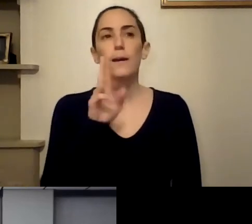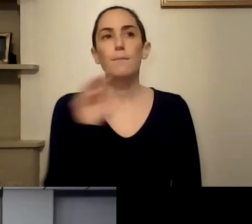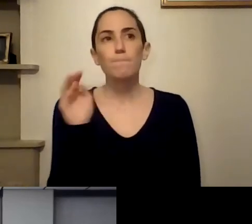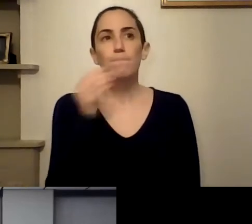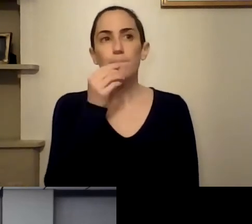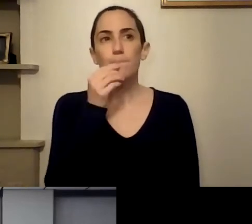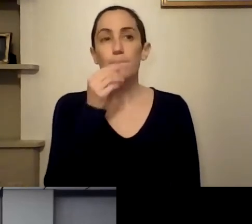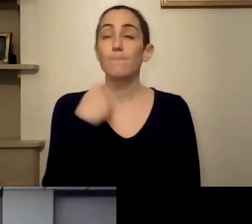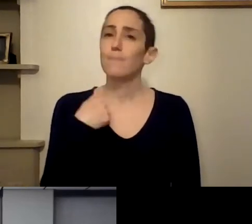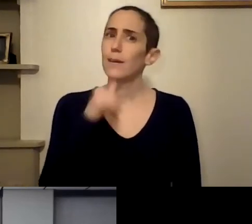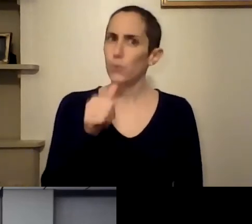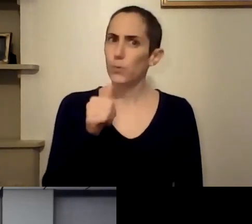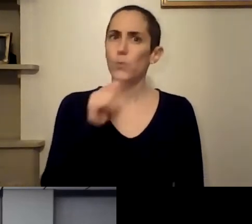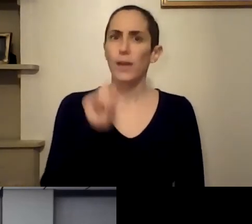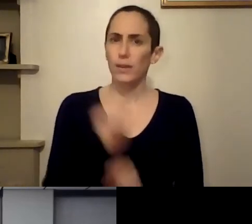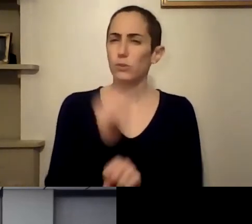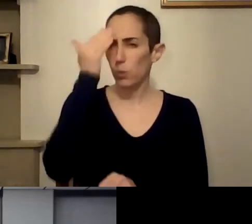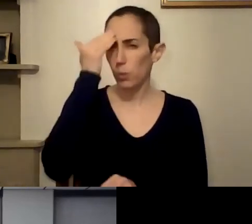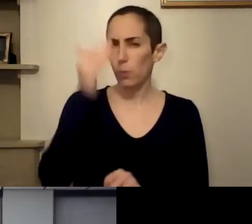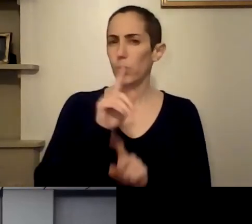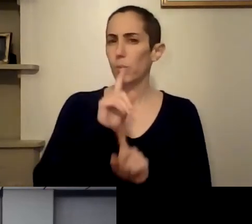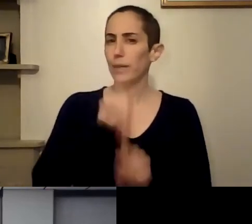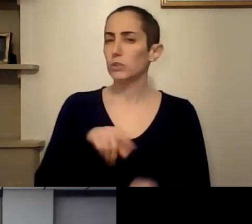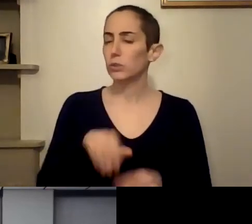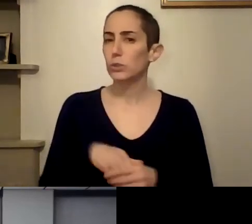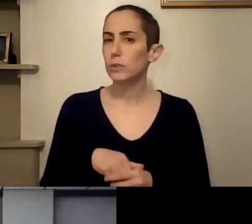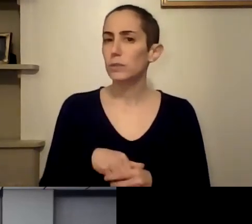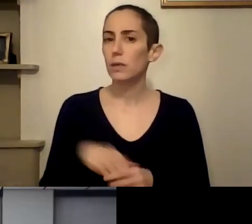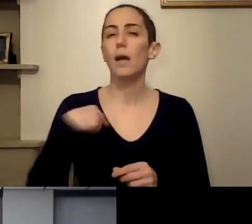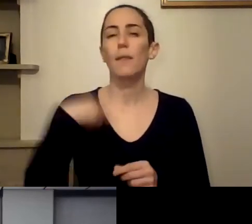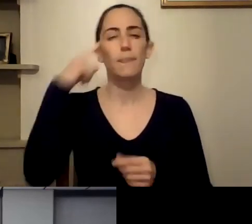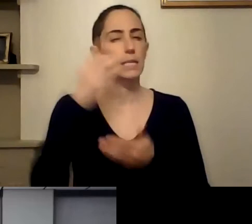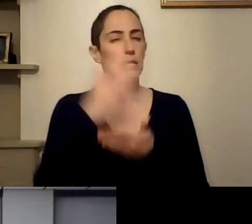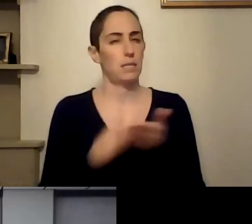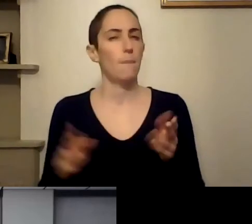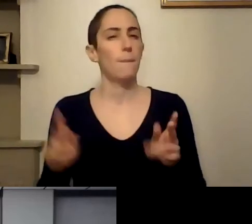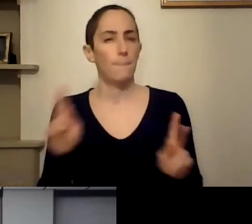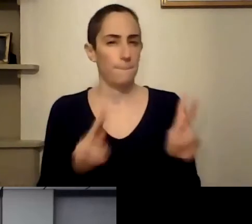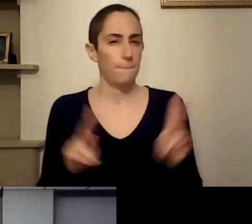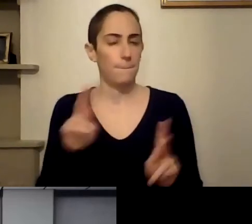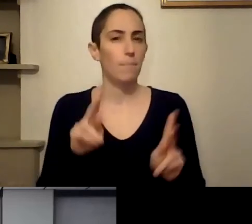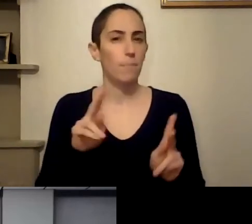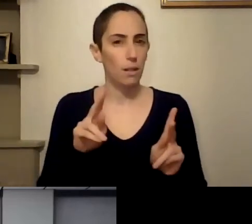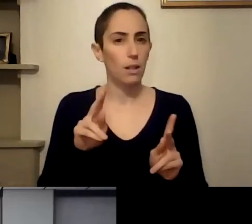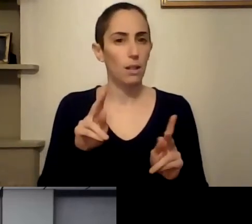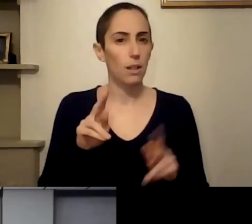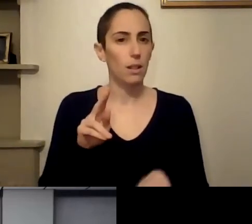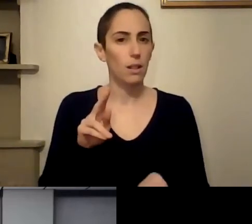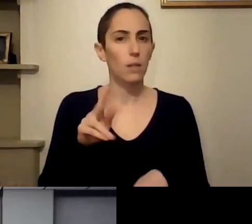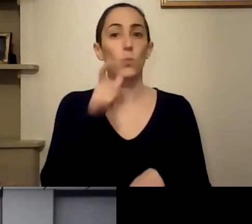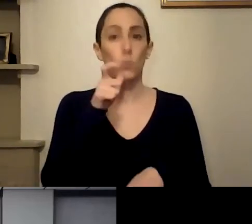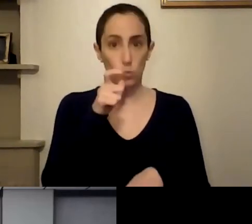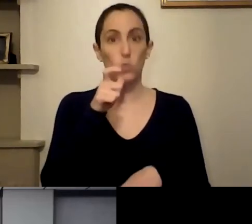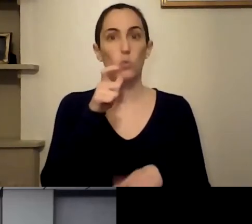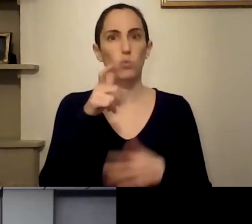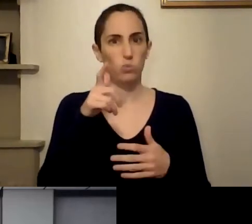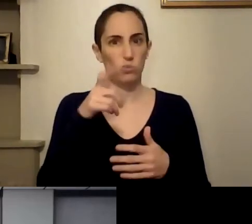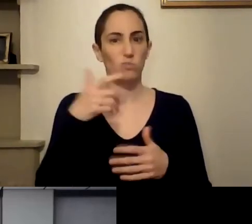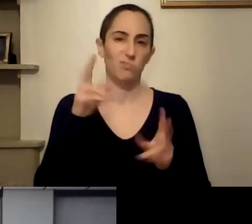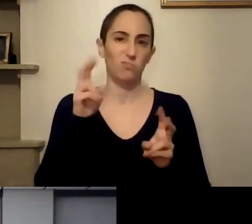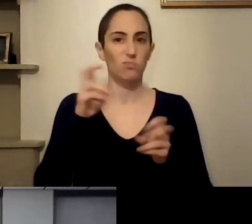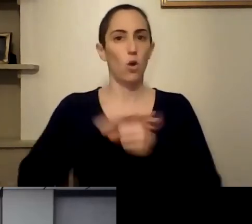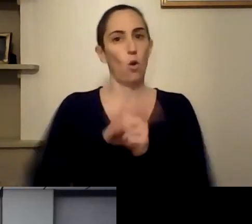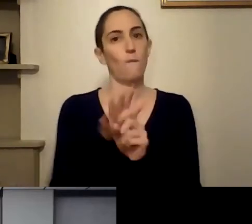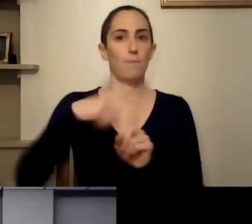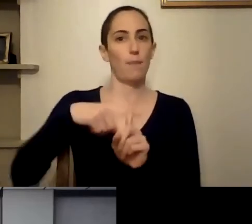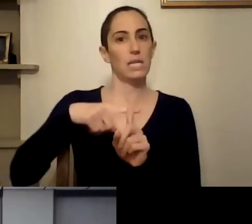don't actually know the answer to that. I think some people that are COVID positive are found to